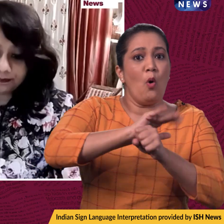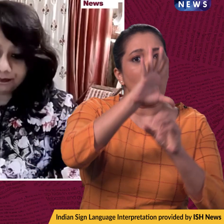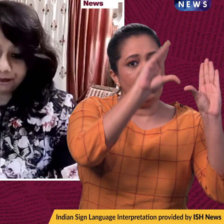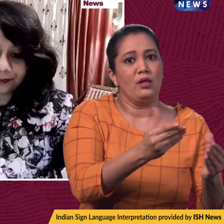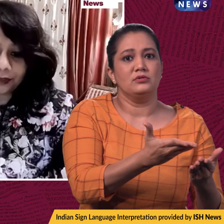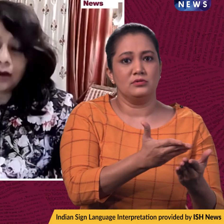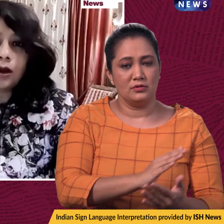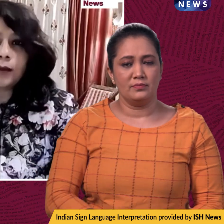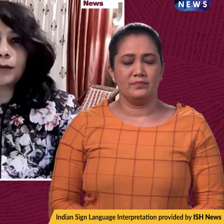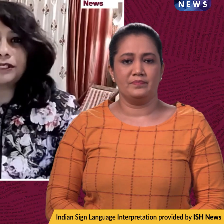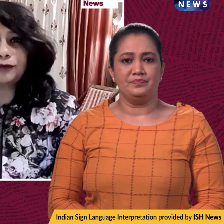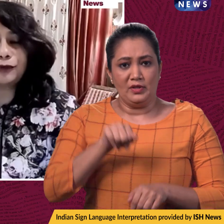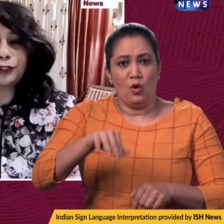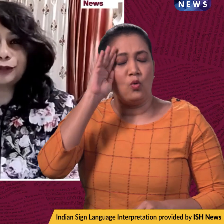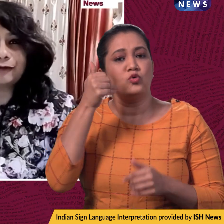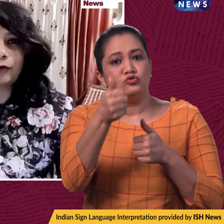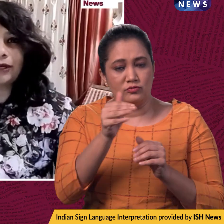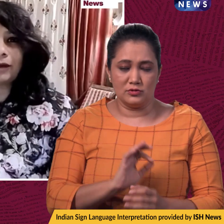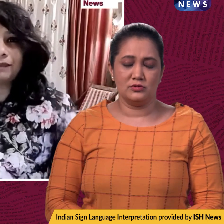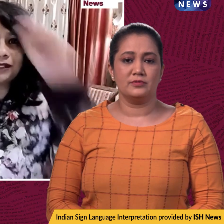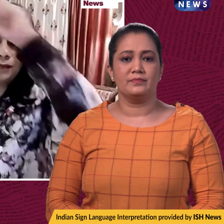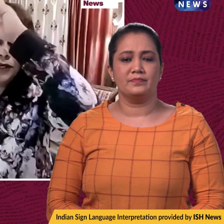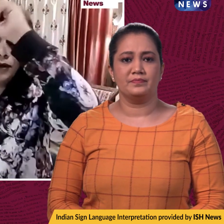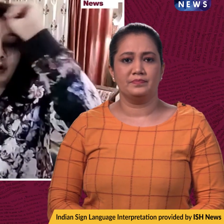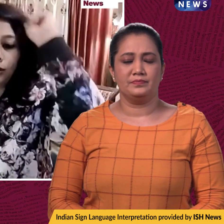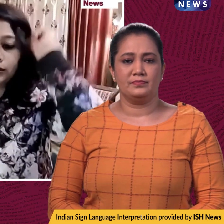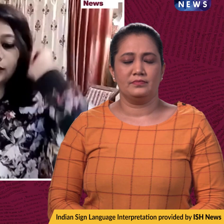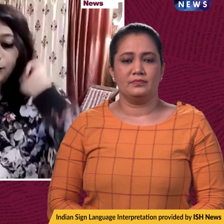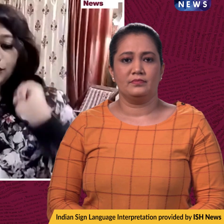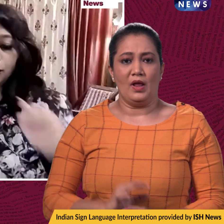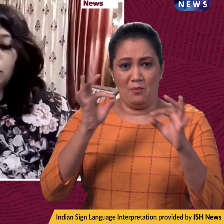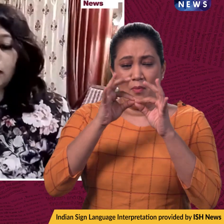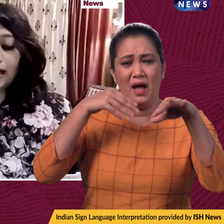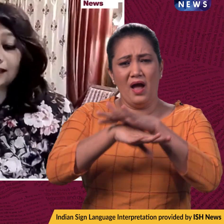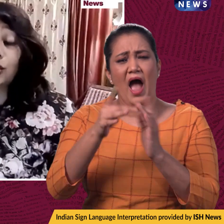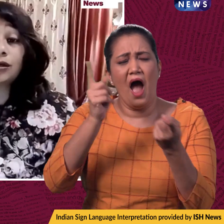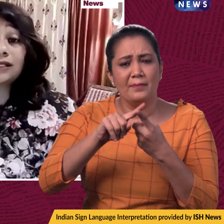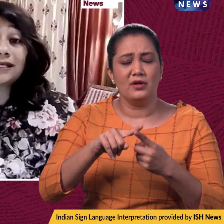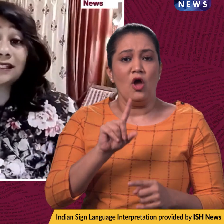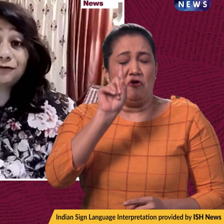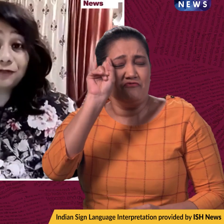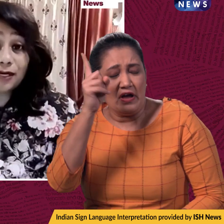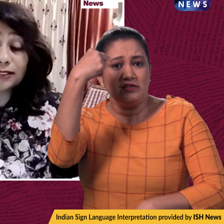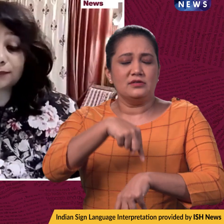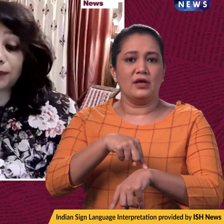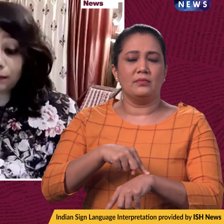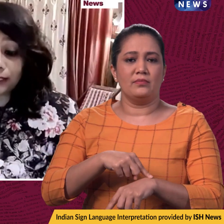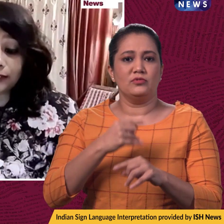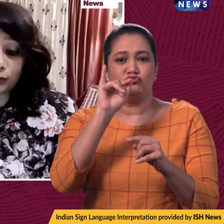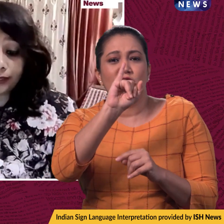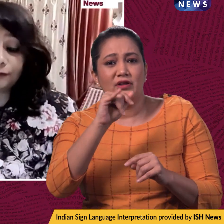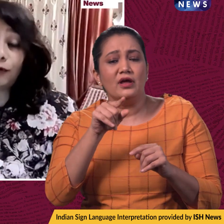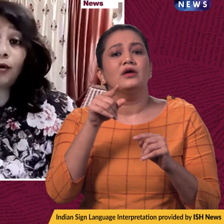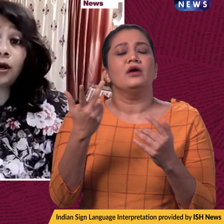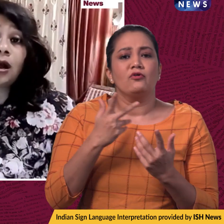did. And one piece of good news before we wrap things up here on this bulletin: Mumbai has got its first